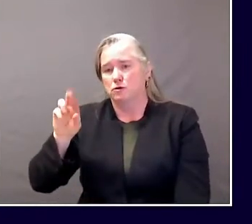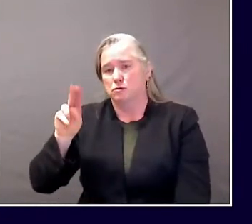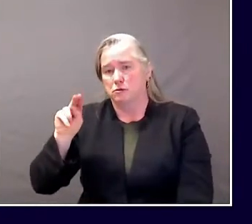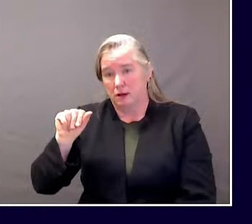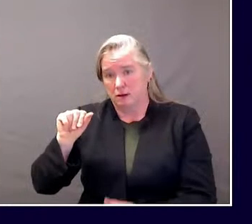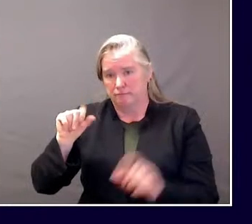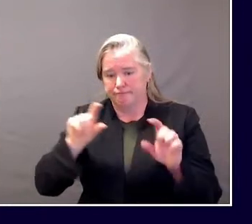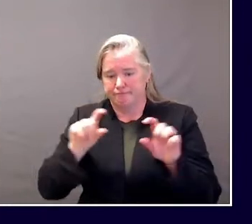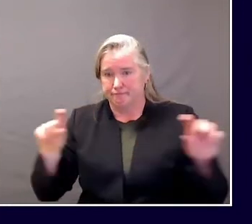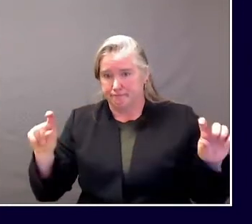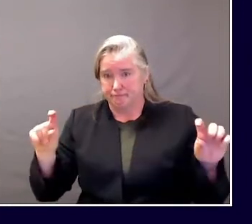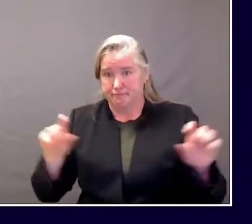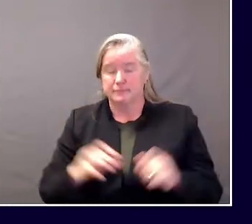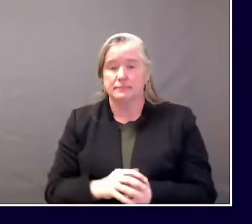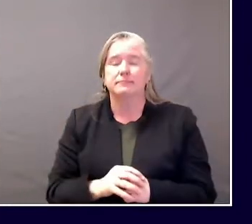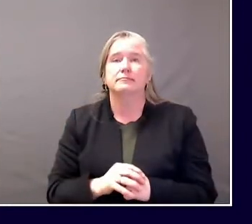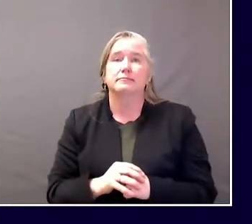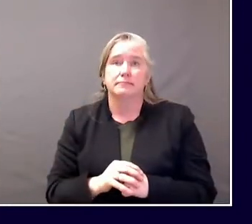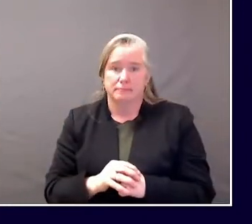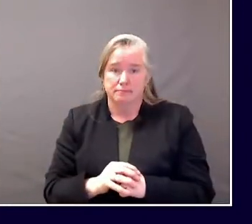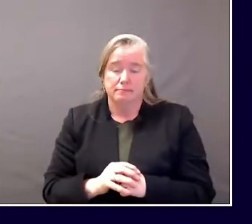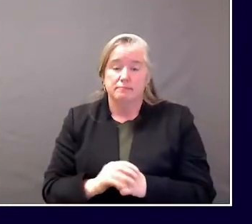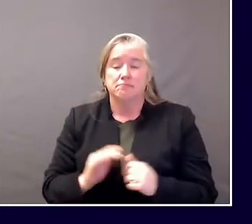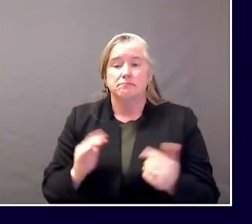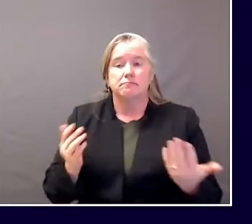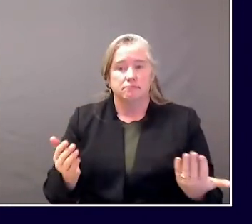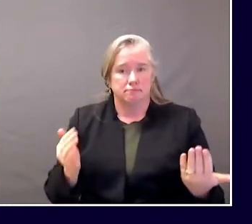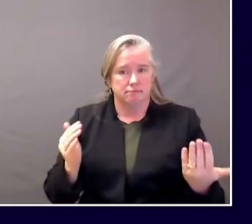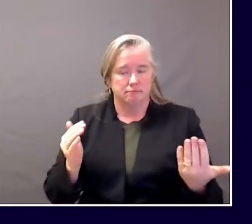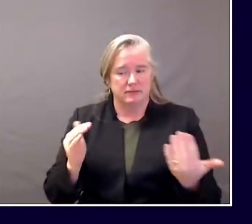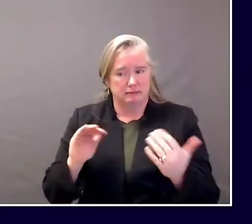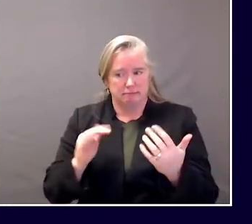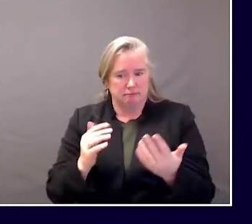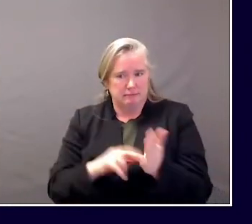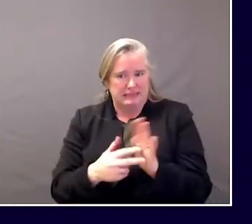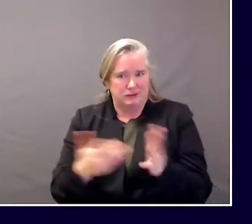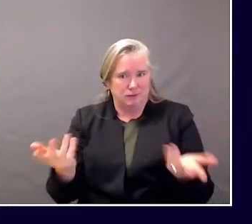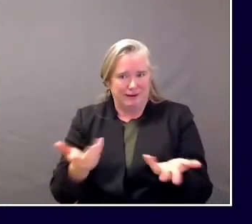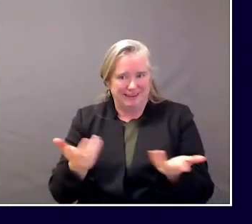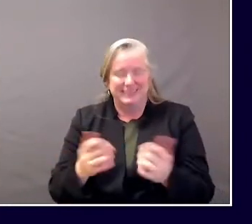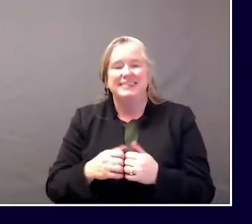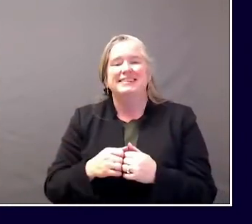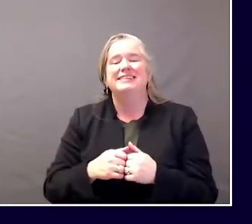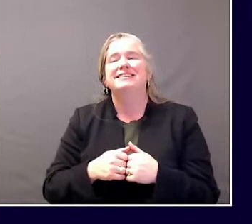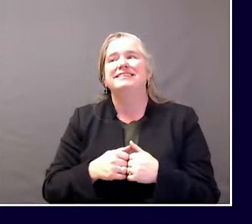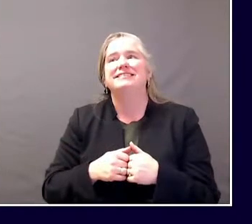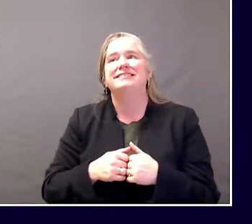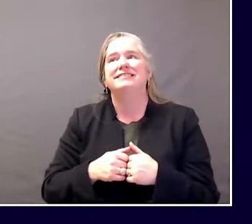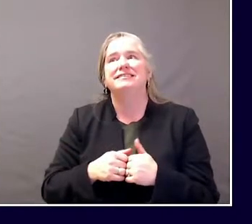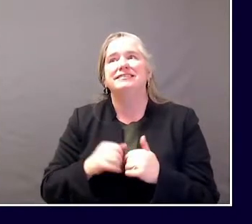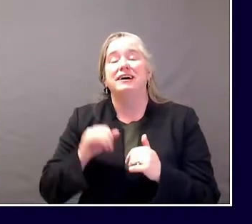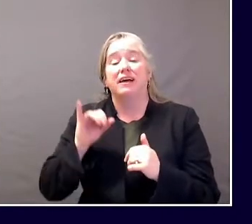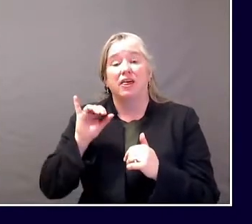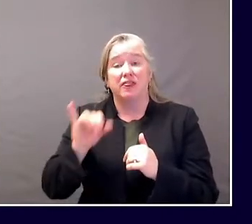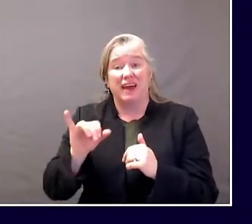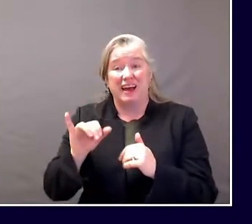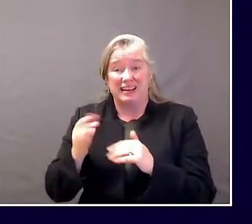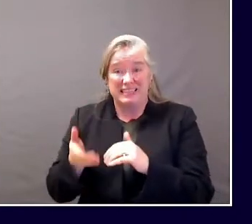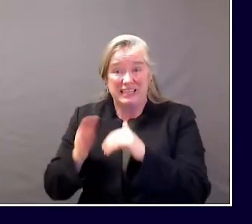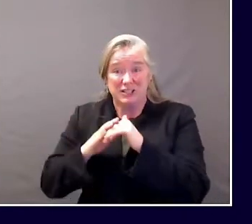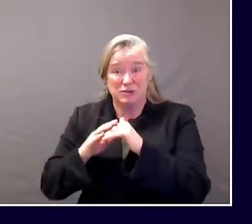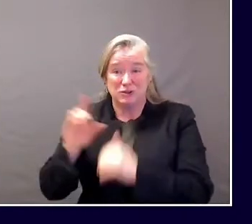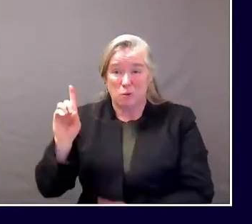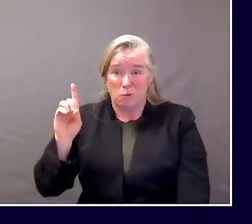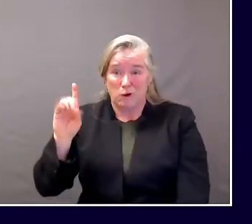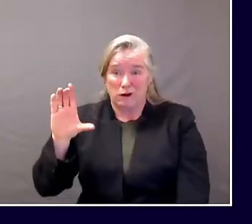vaccine. To put that number in perspective, that is only 100 doses more